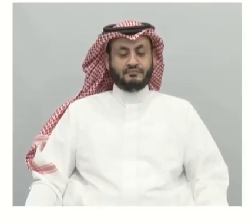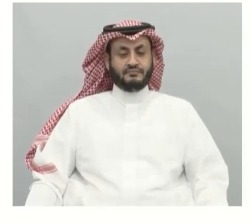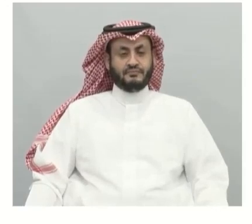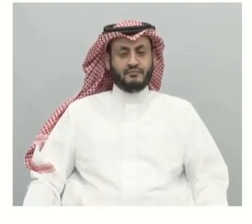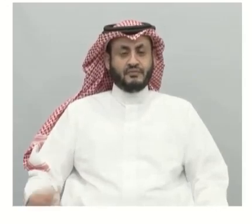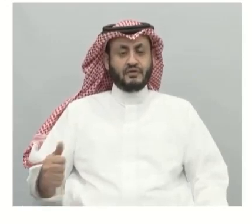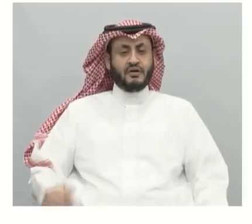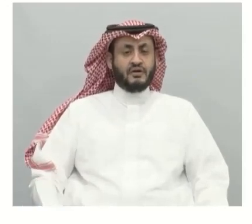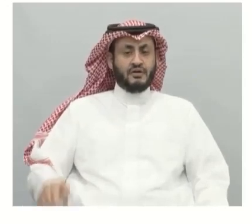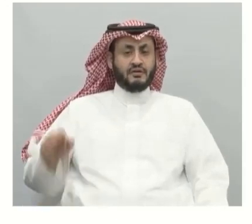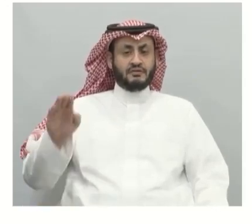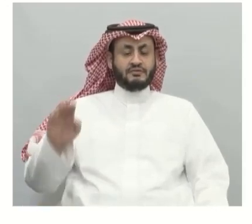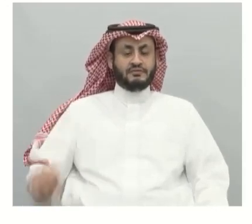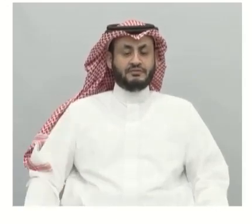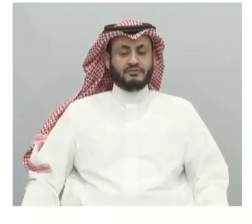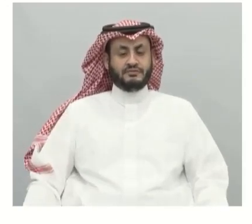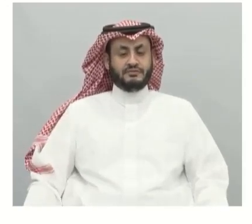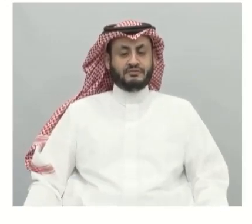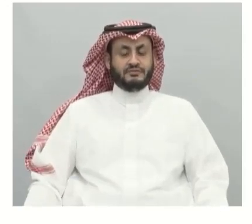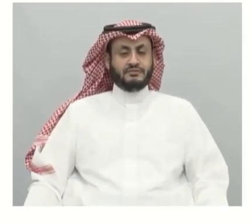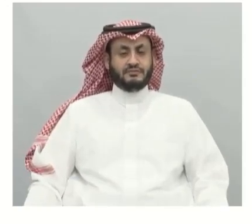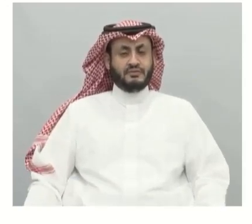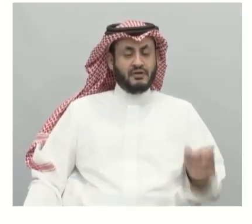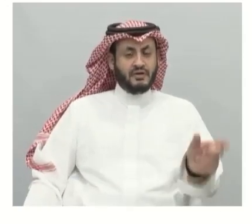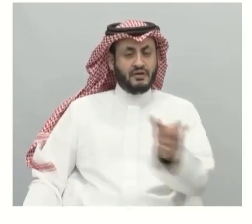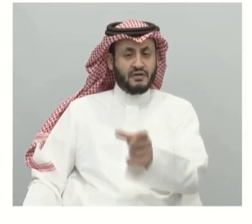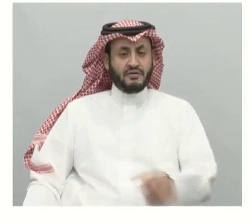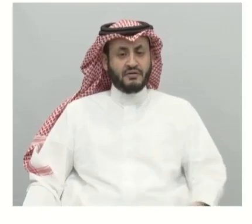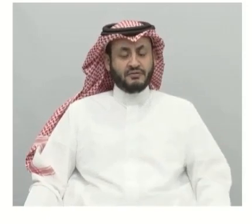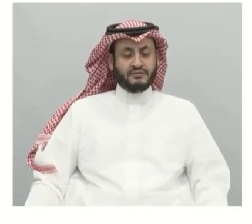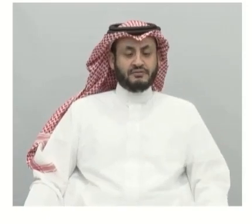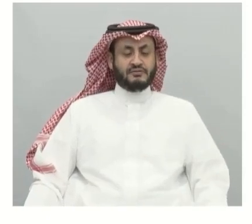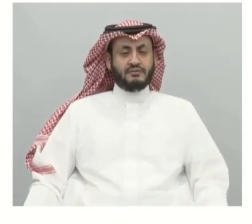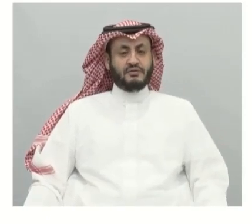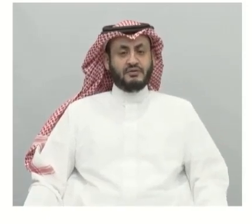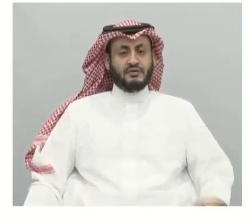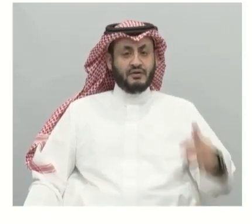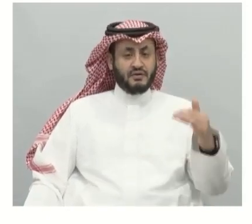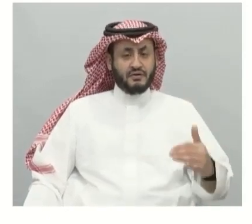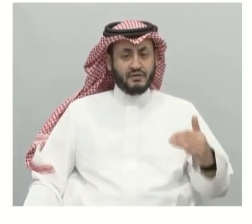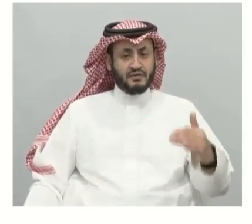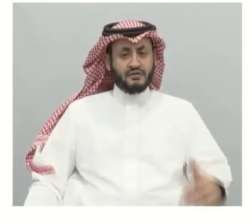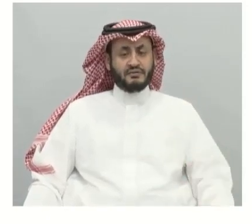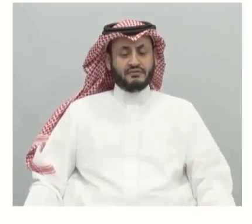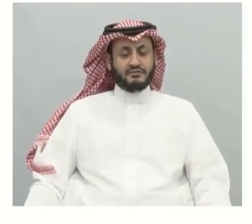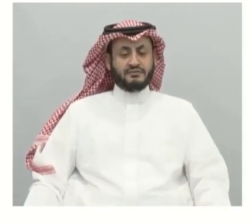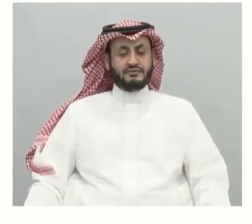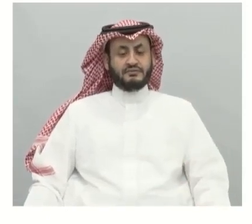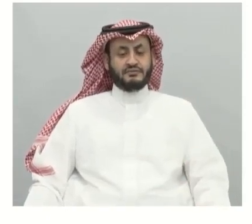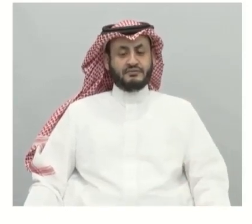Brazil, Brazilian, Brasilia. Canada, Canadian,